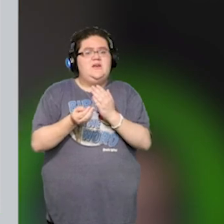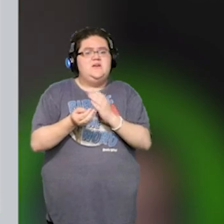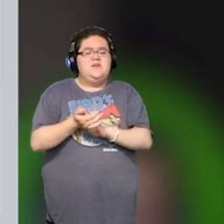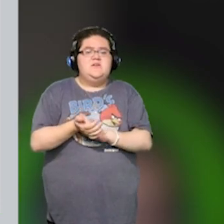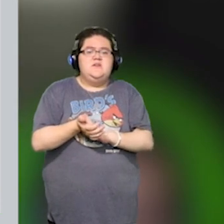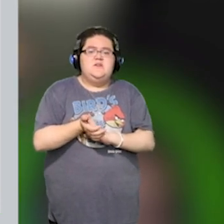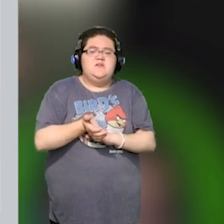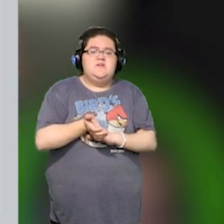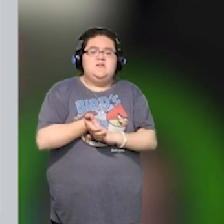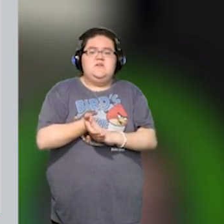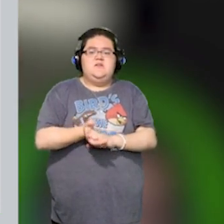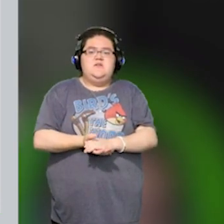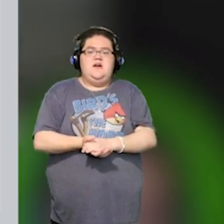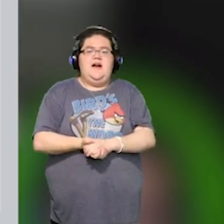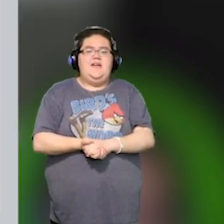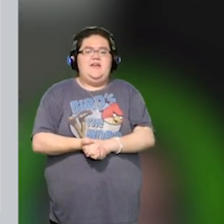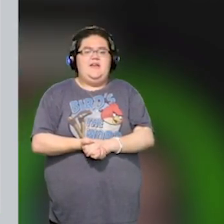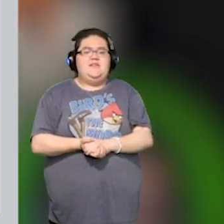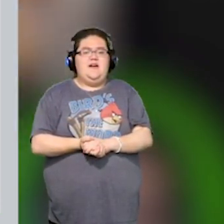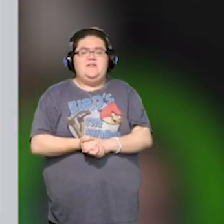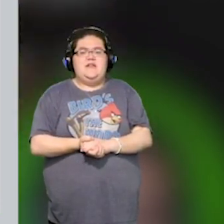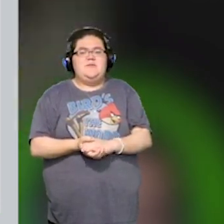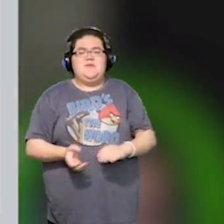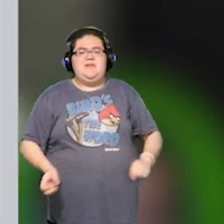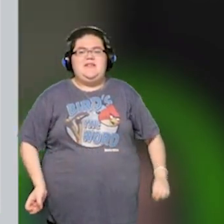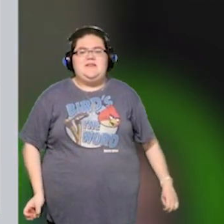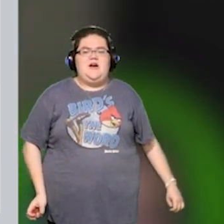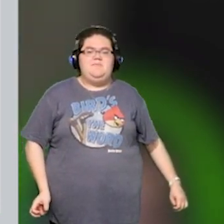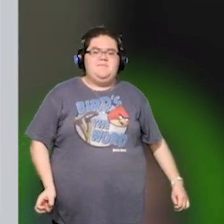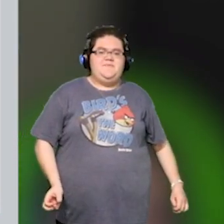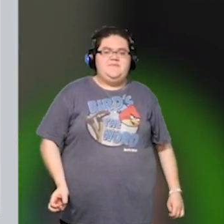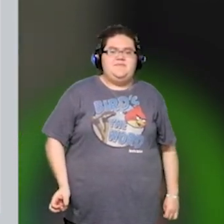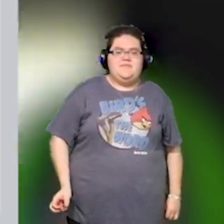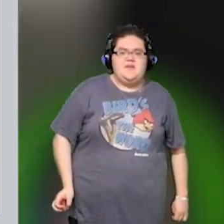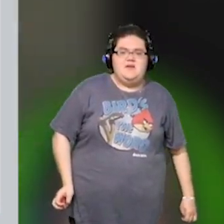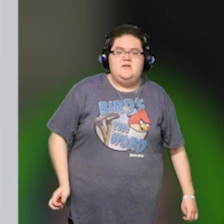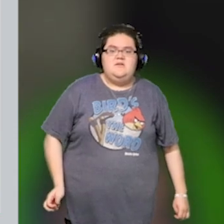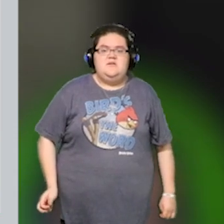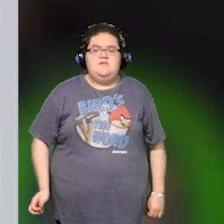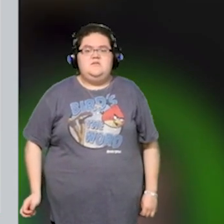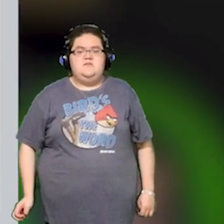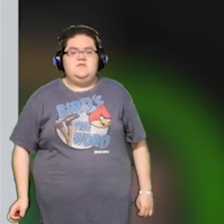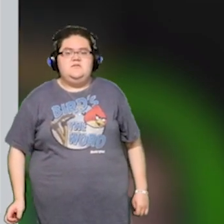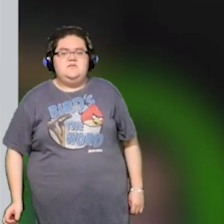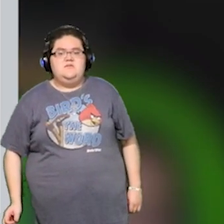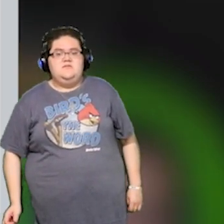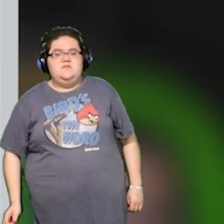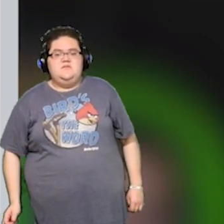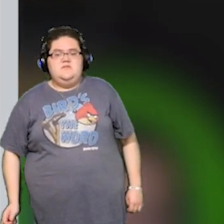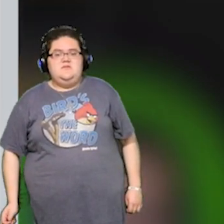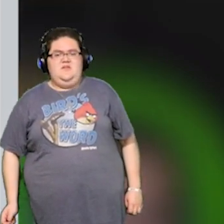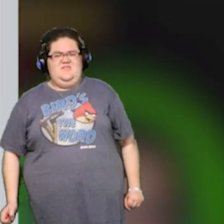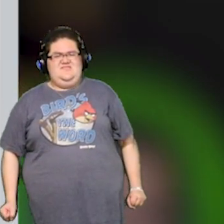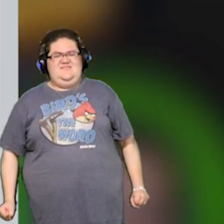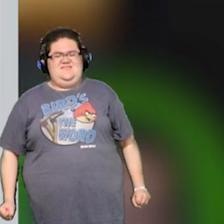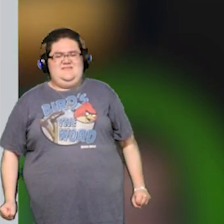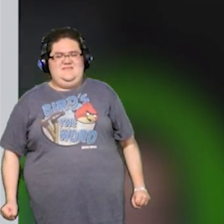it hurting? Oh, my God. Is it, unless I'm completely dumb. Damn.